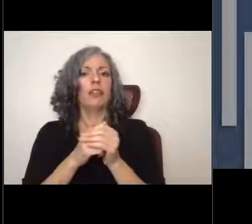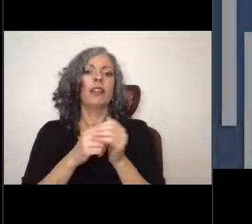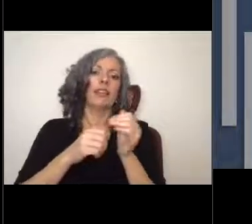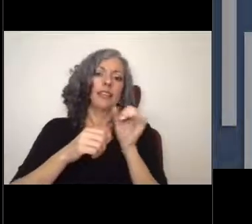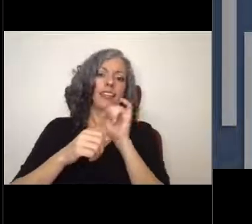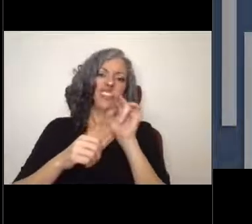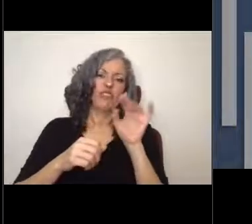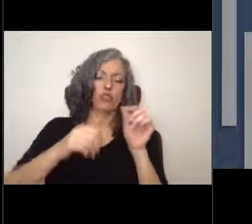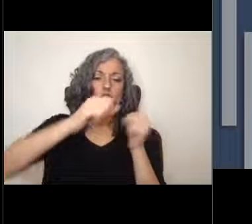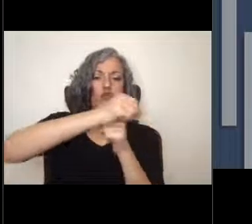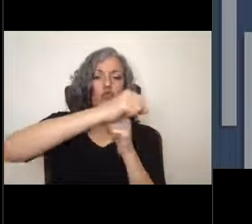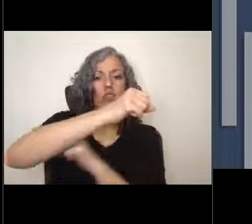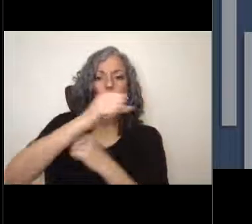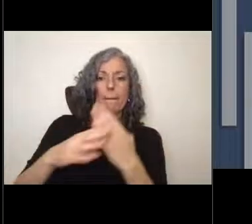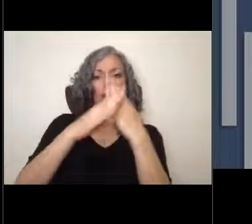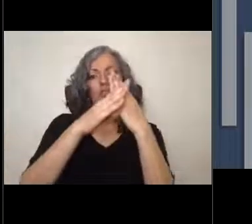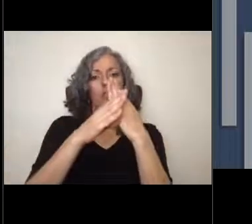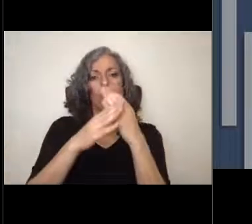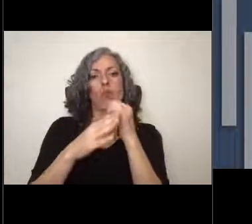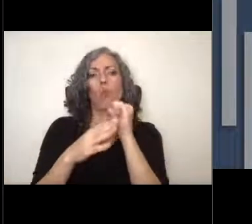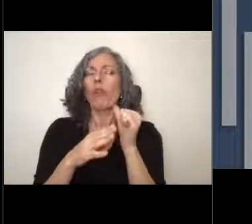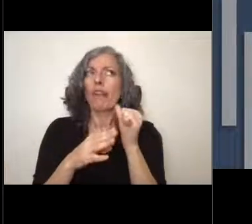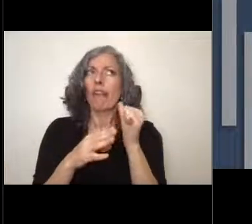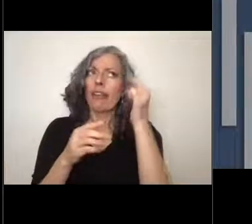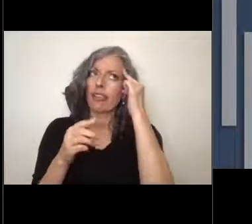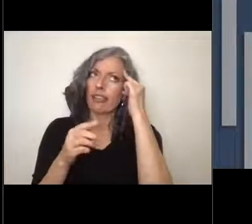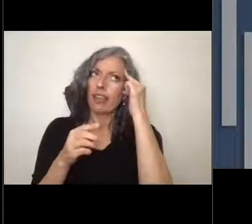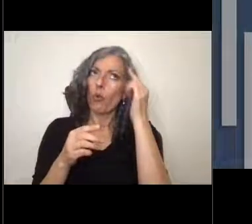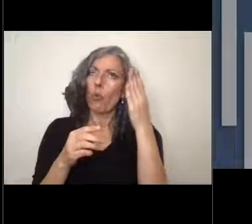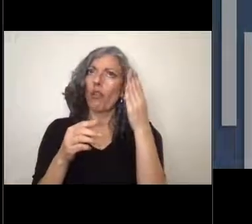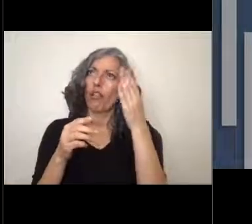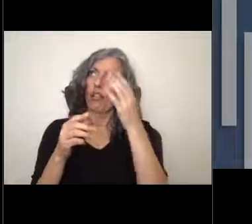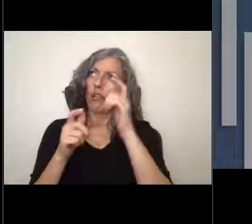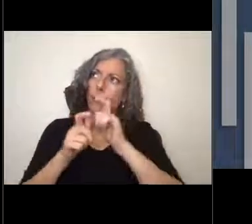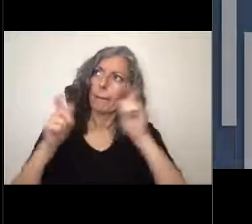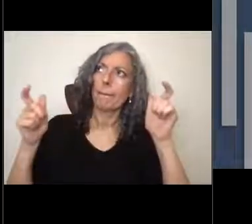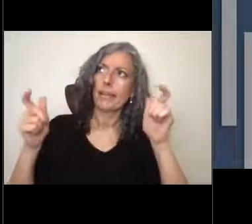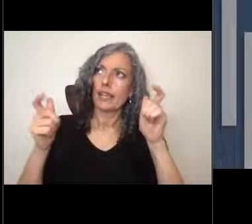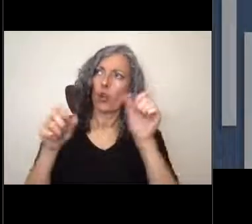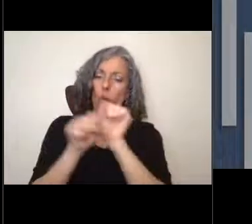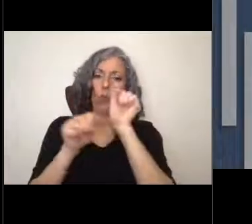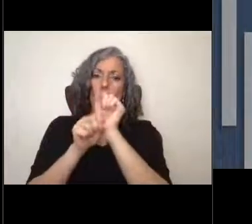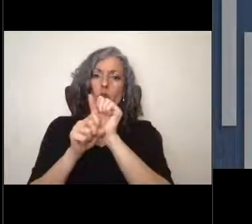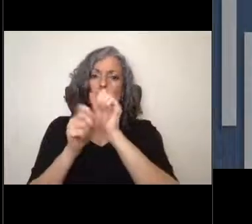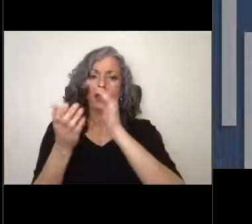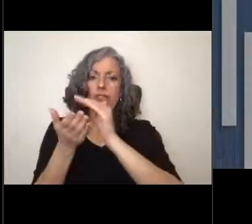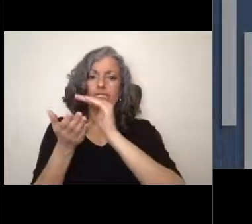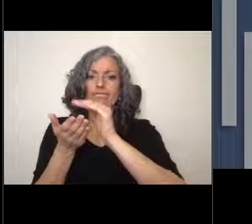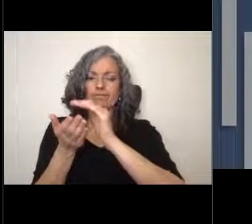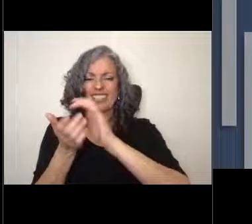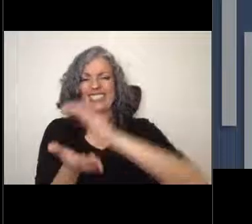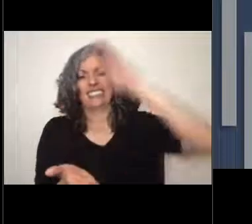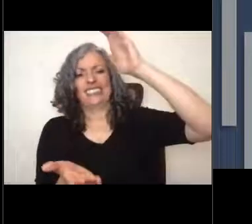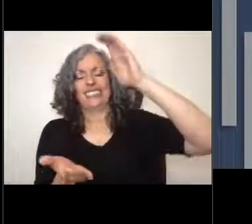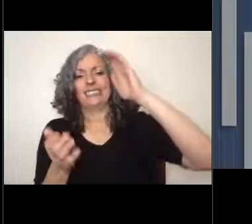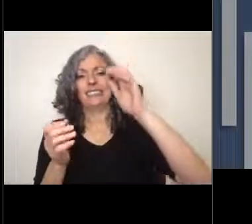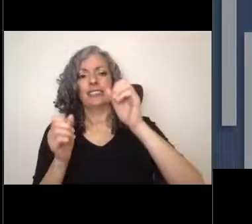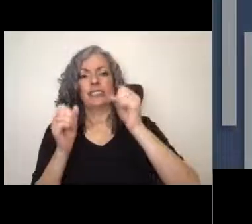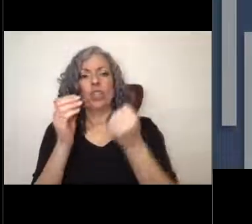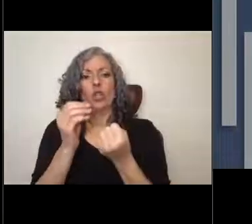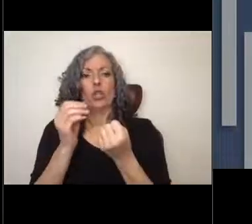barriers. We're not anticipating significant workload increases from these 3 bills.